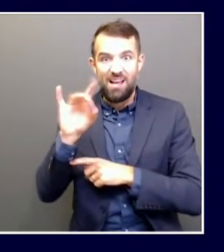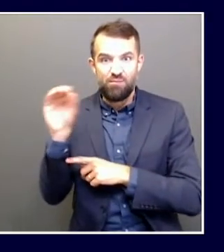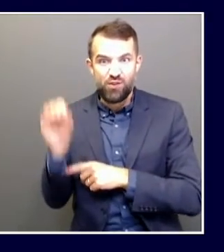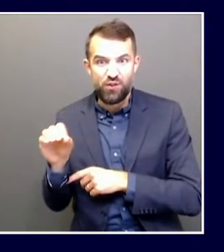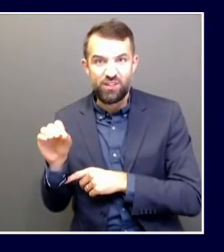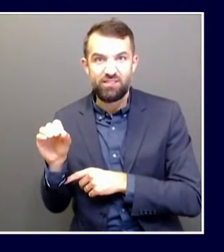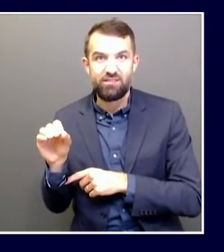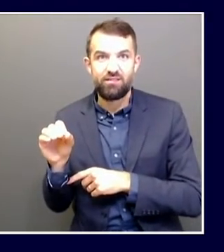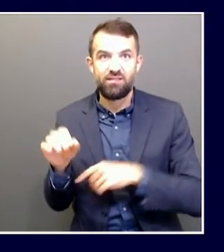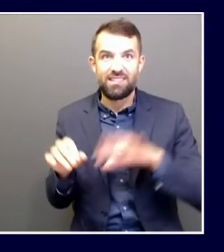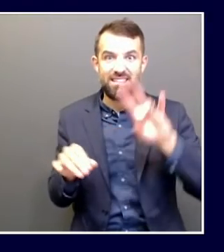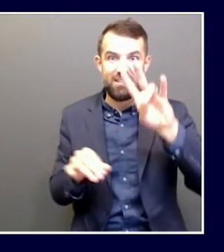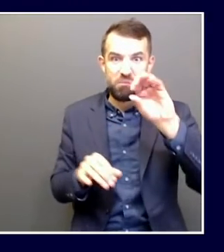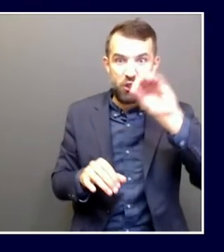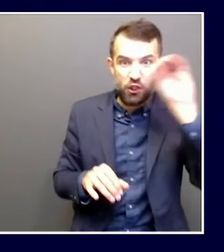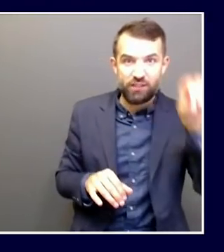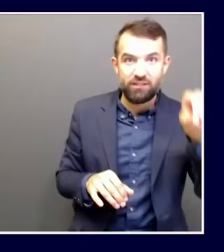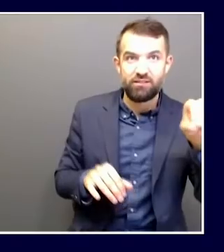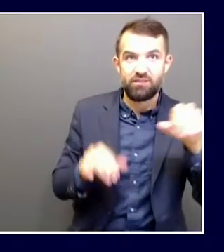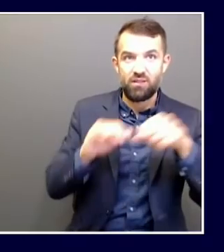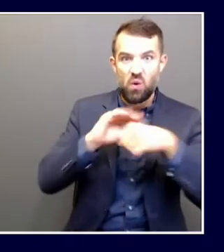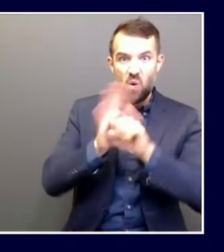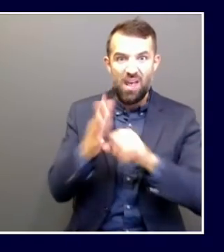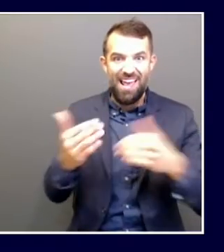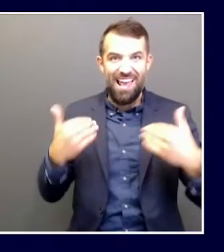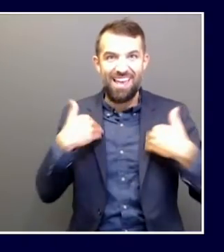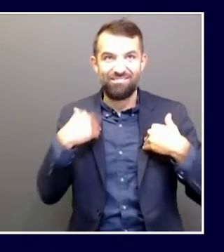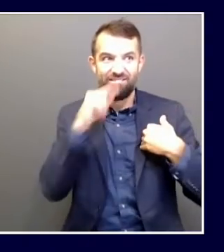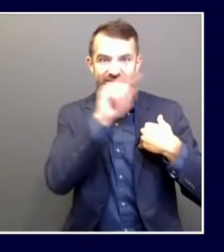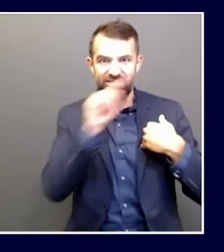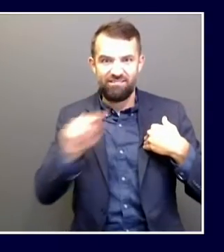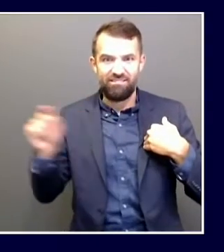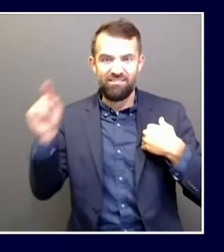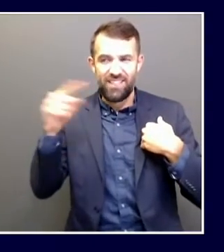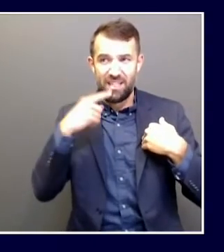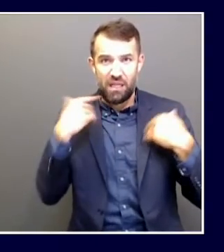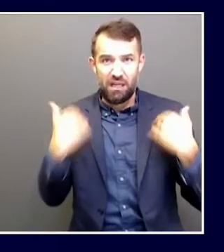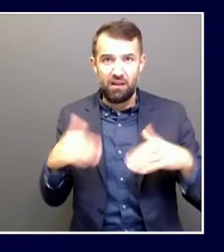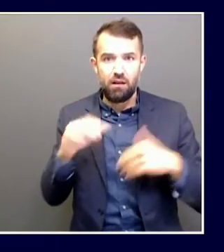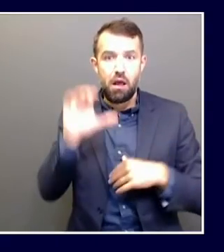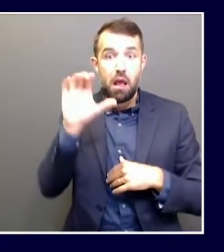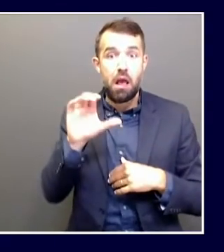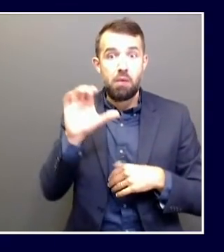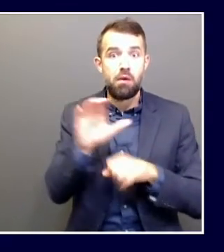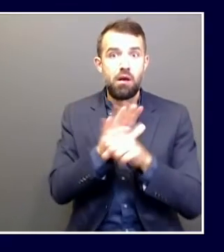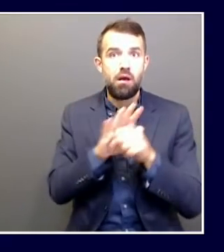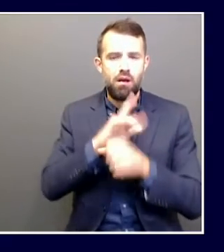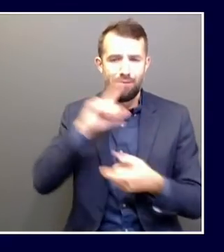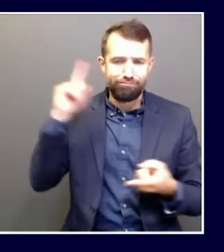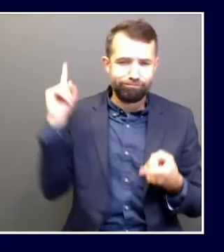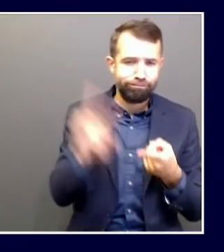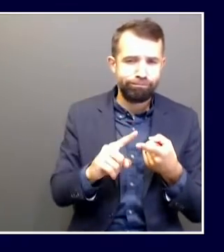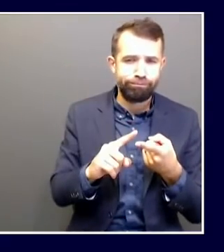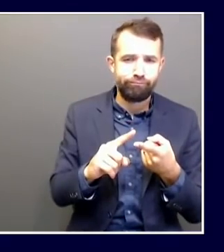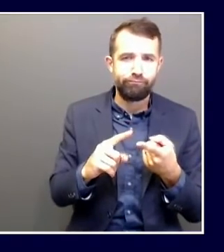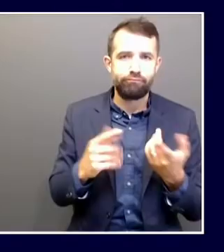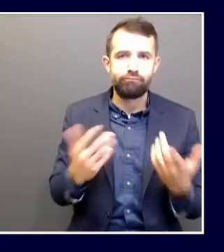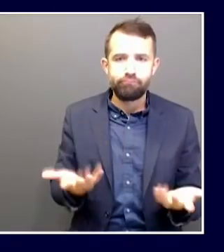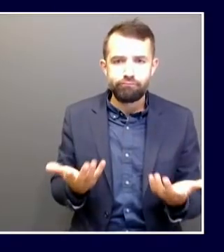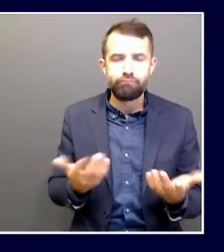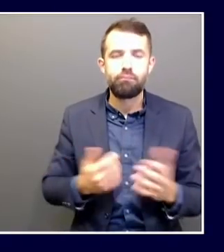3 times higher than we're seeing in Cumberland. So what can the state do to tackle this?